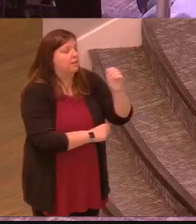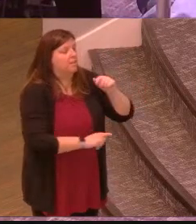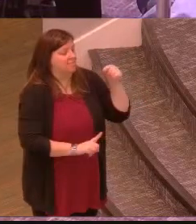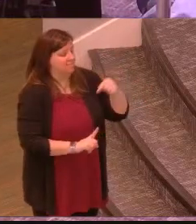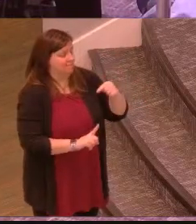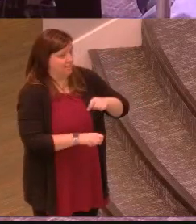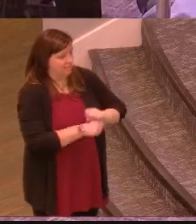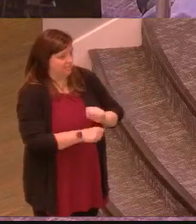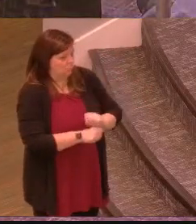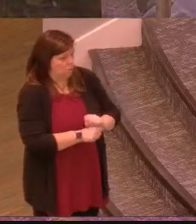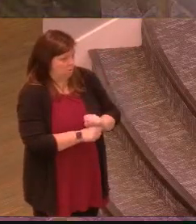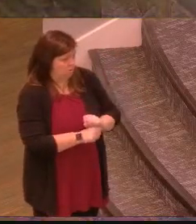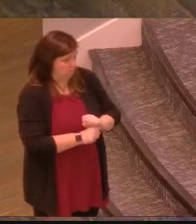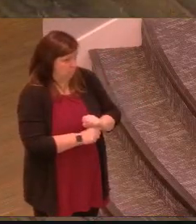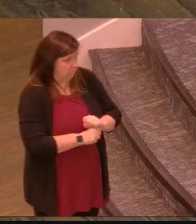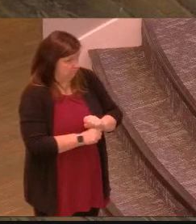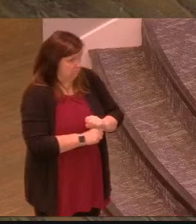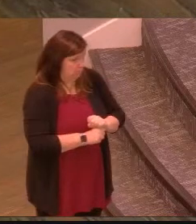been